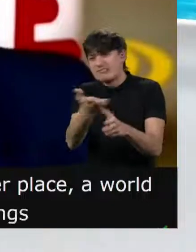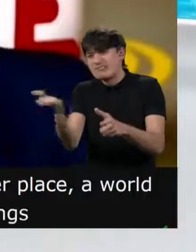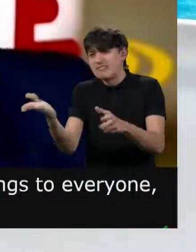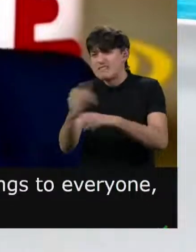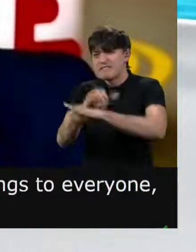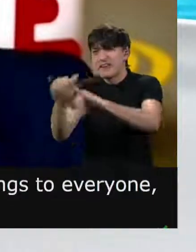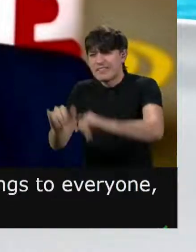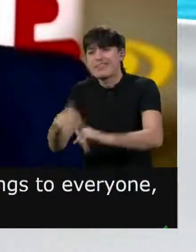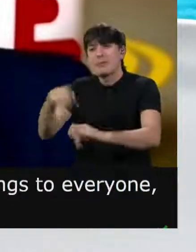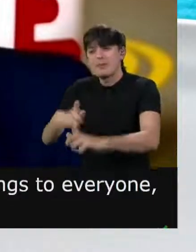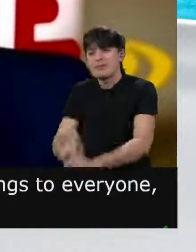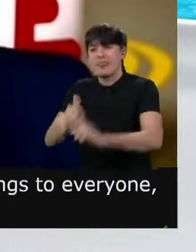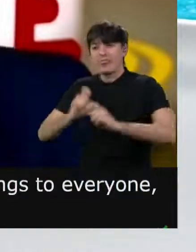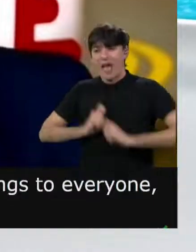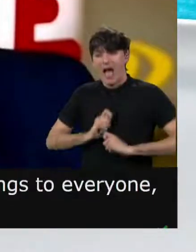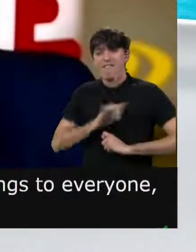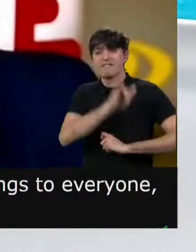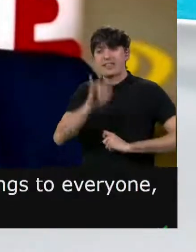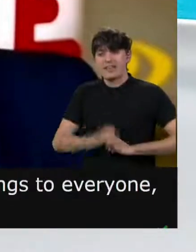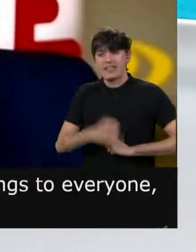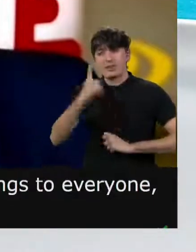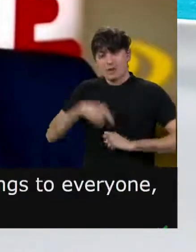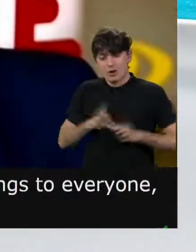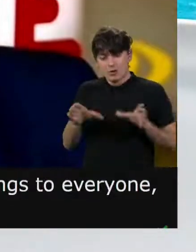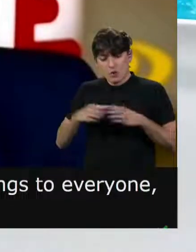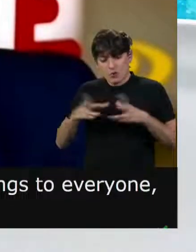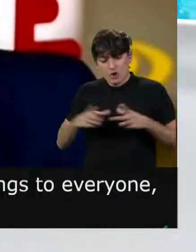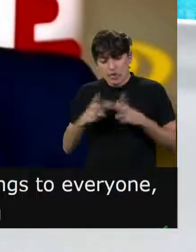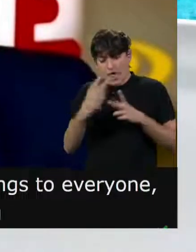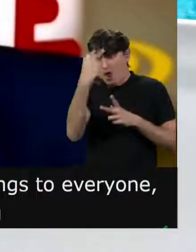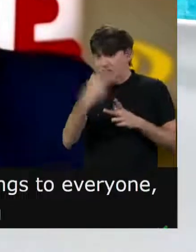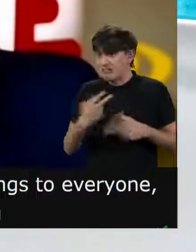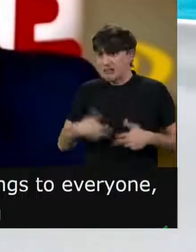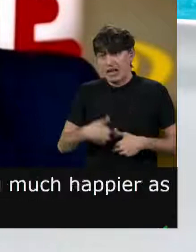happy, and it'll make you much happier as well.